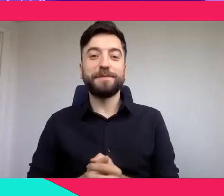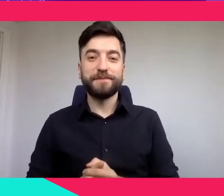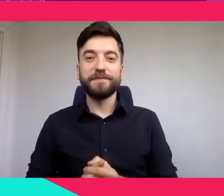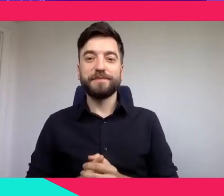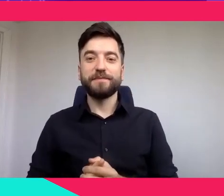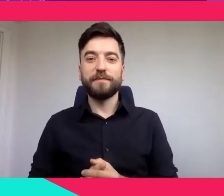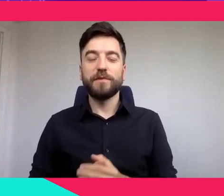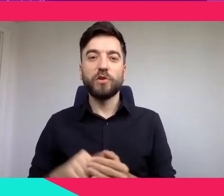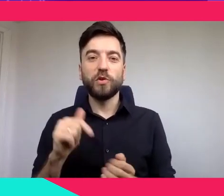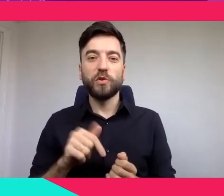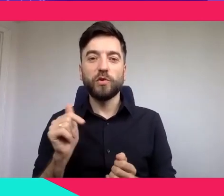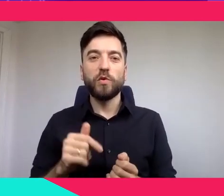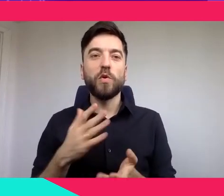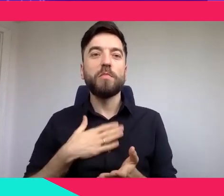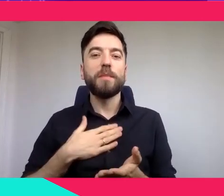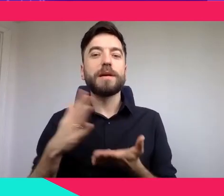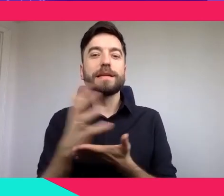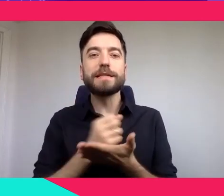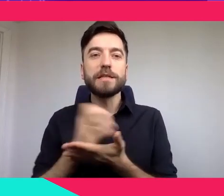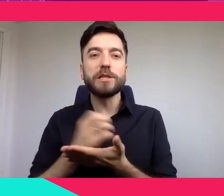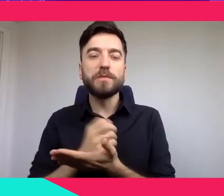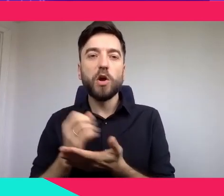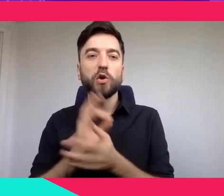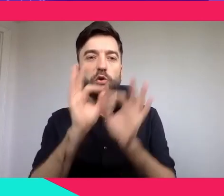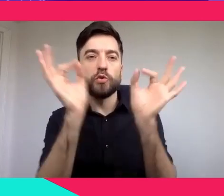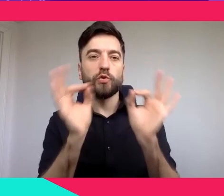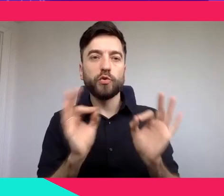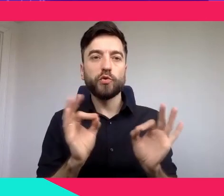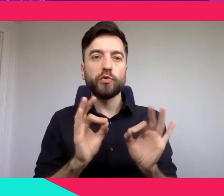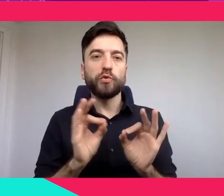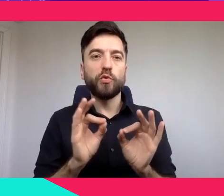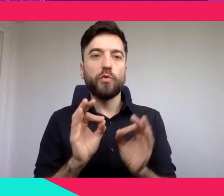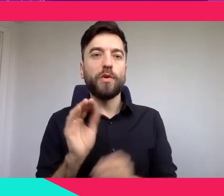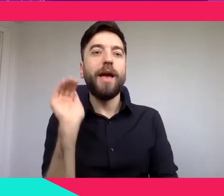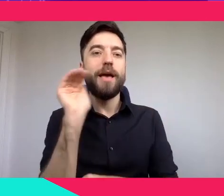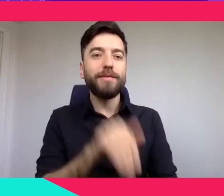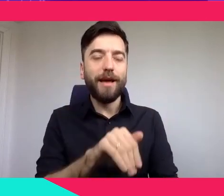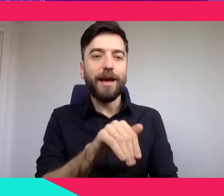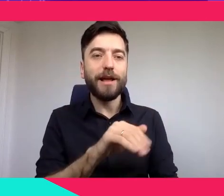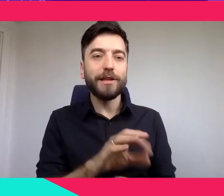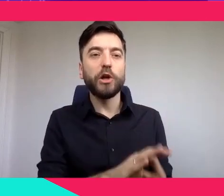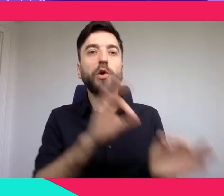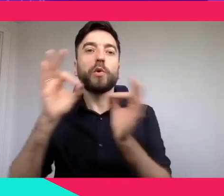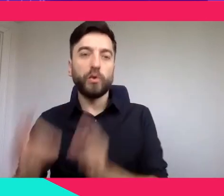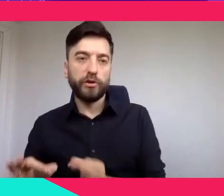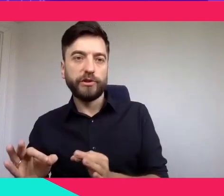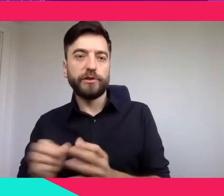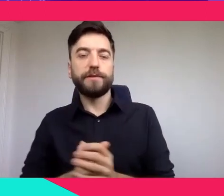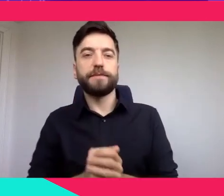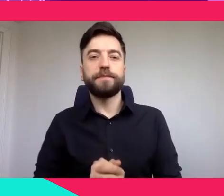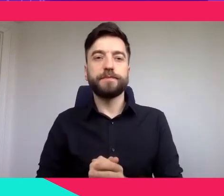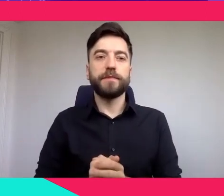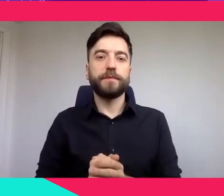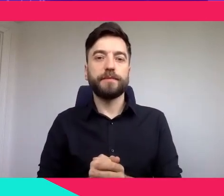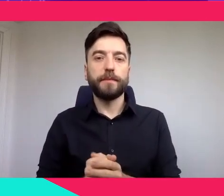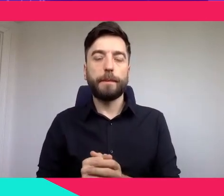from medieval times to the present day, and a collection of around